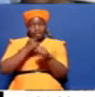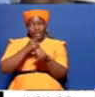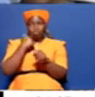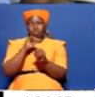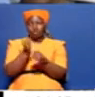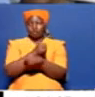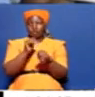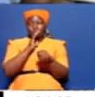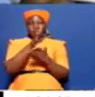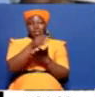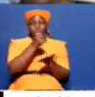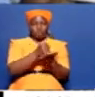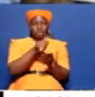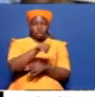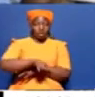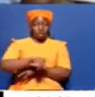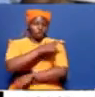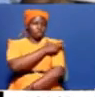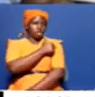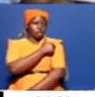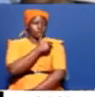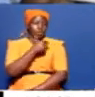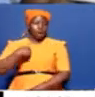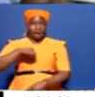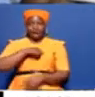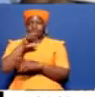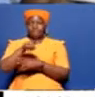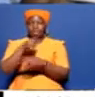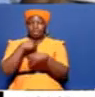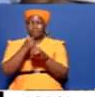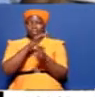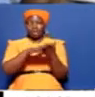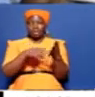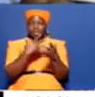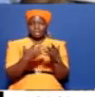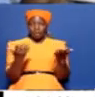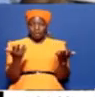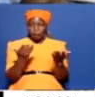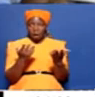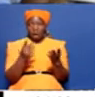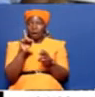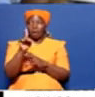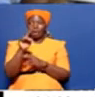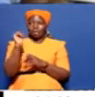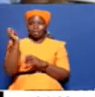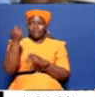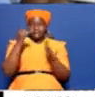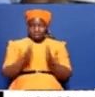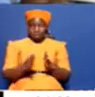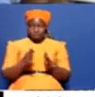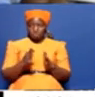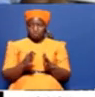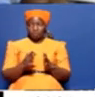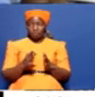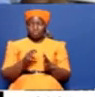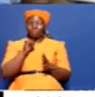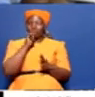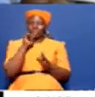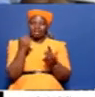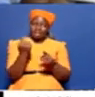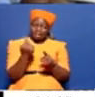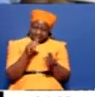today that we must create a structure where not a single Kenyan, a single health worker with